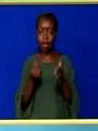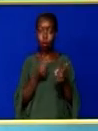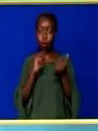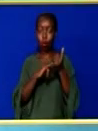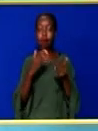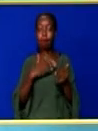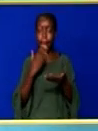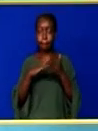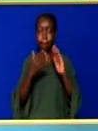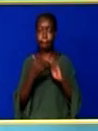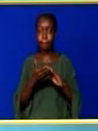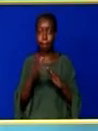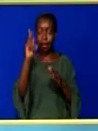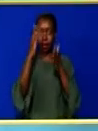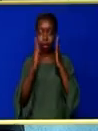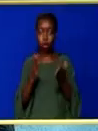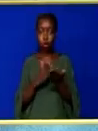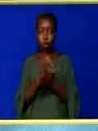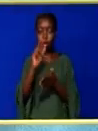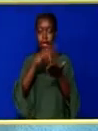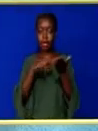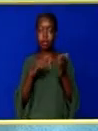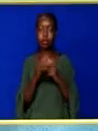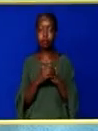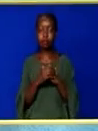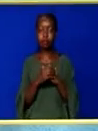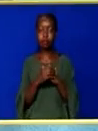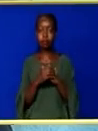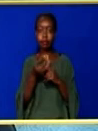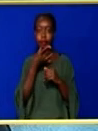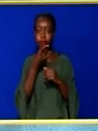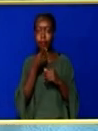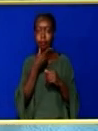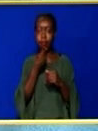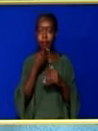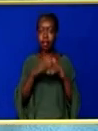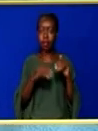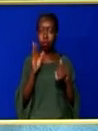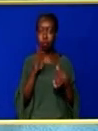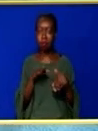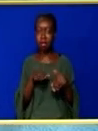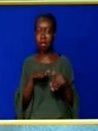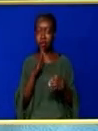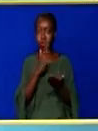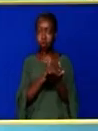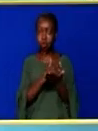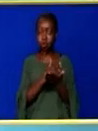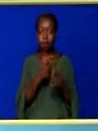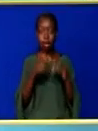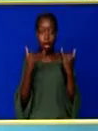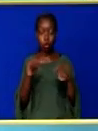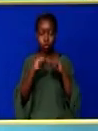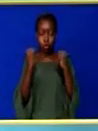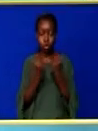a Kenyan citizen by registration. It used to be said that it favors men more than women. Is it still like that? But no, now society has changed. So